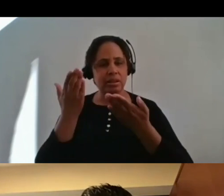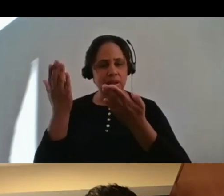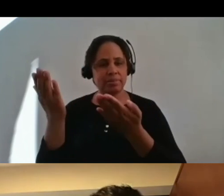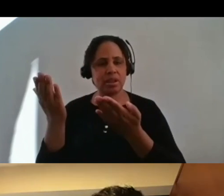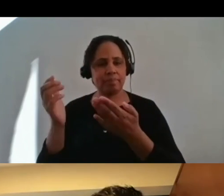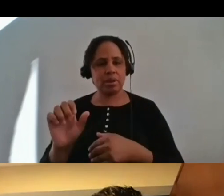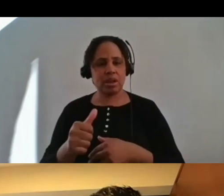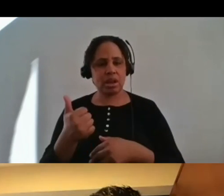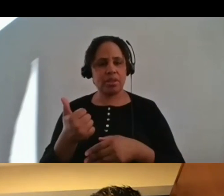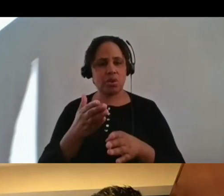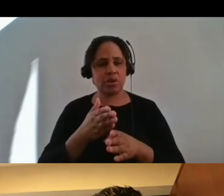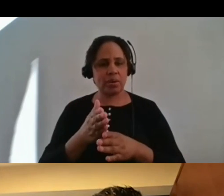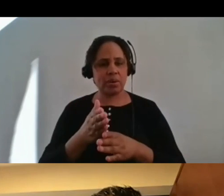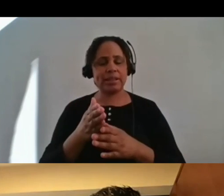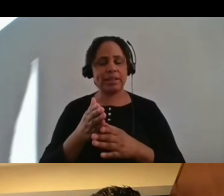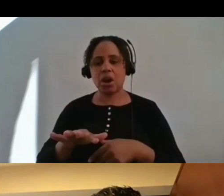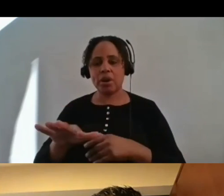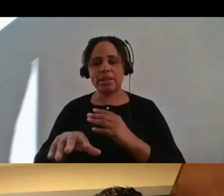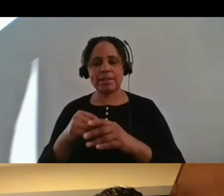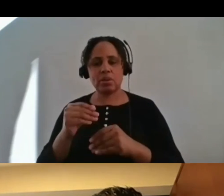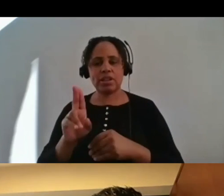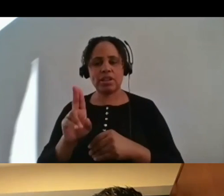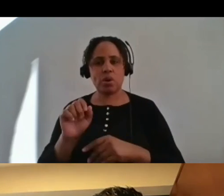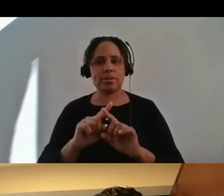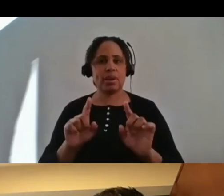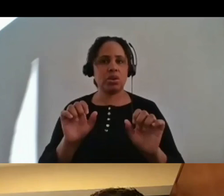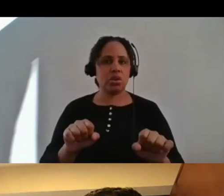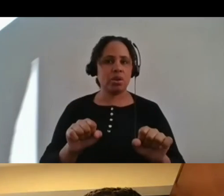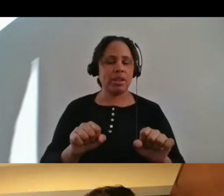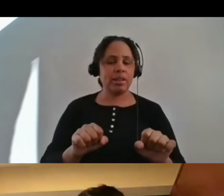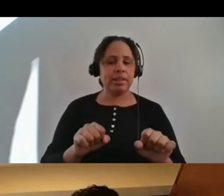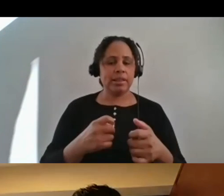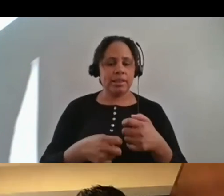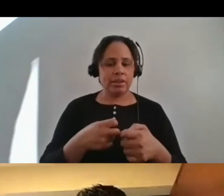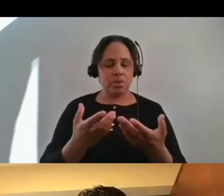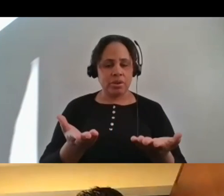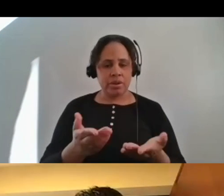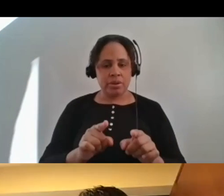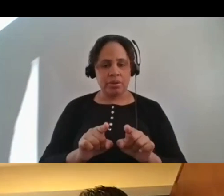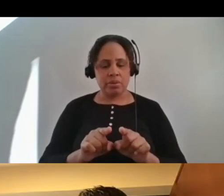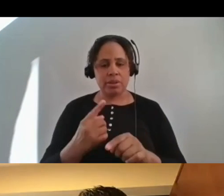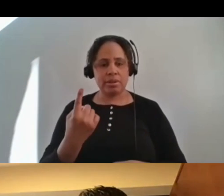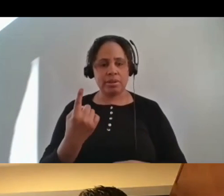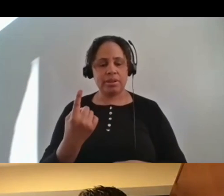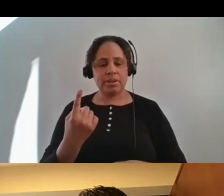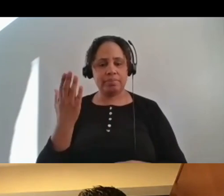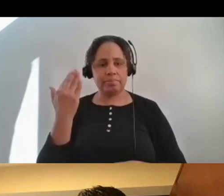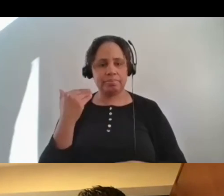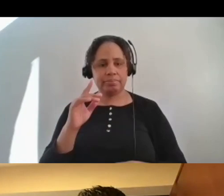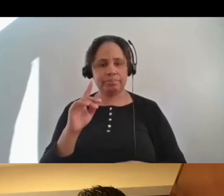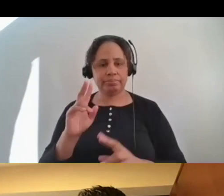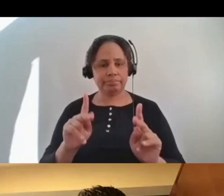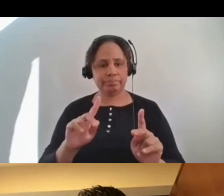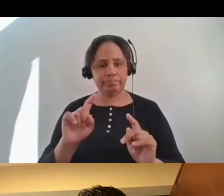areas outside of the US, but could be a potential issue here as well. Something that someone had asked was, what